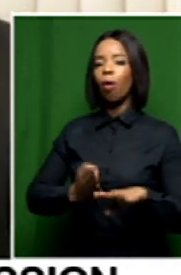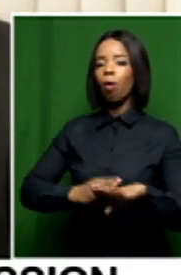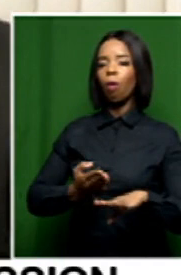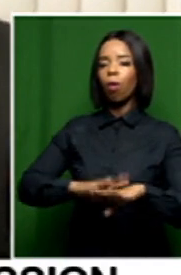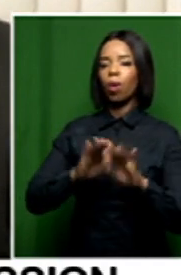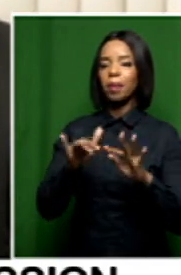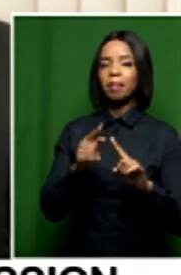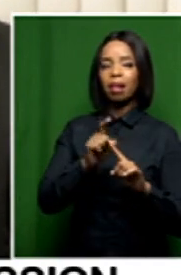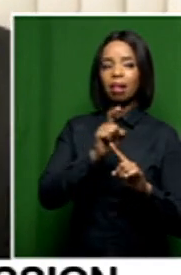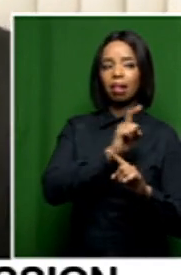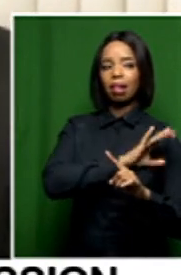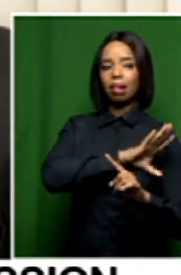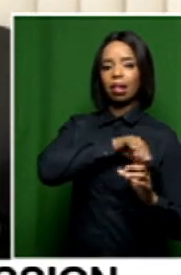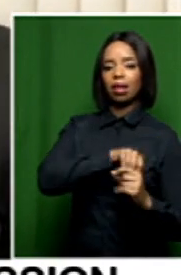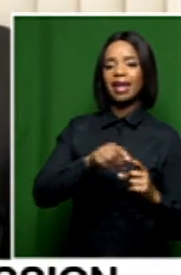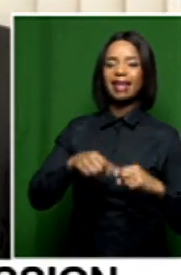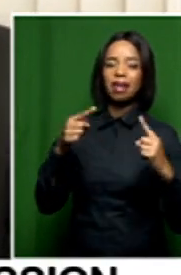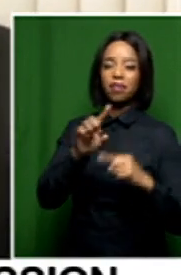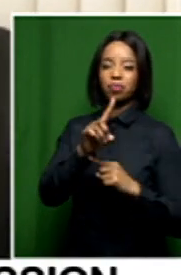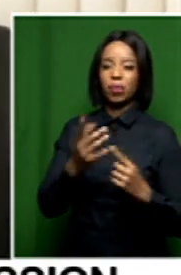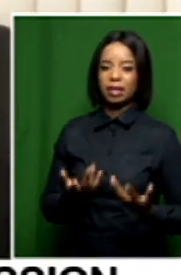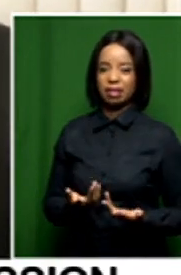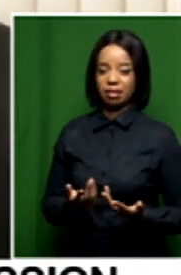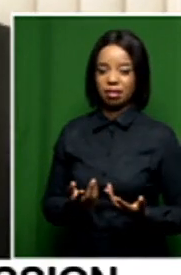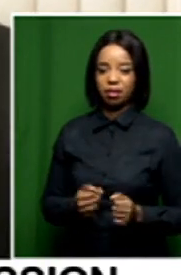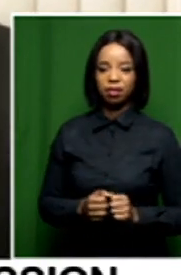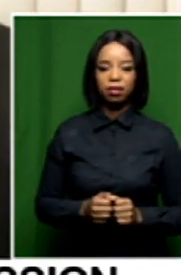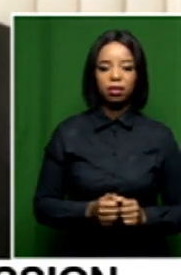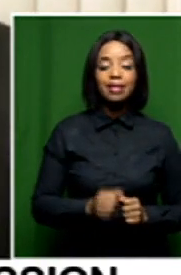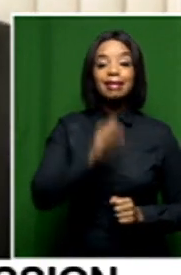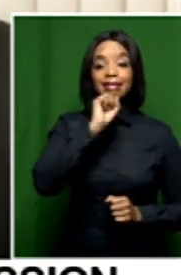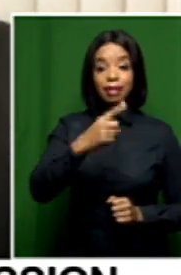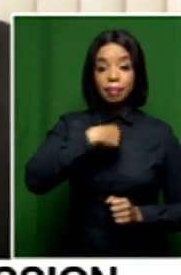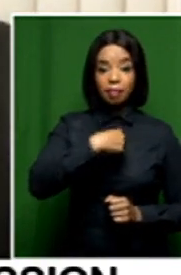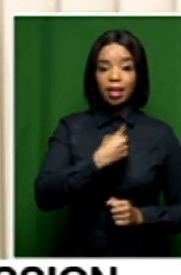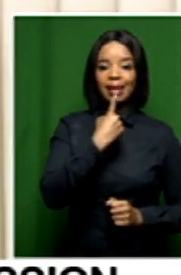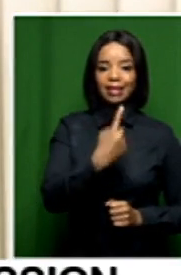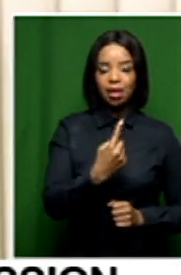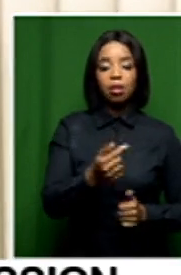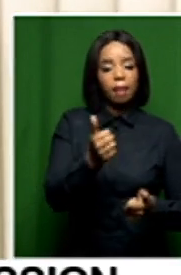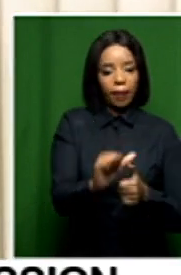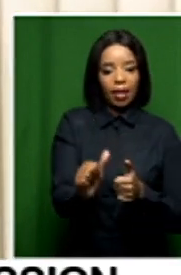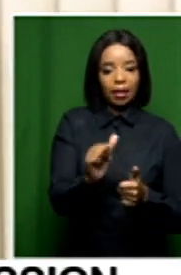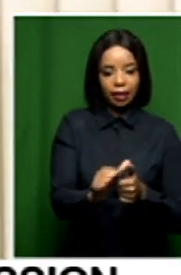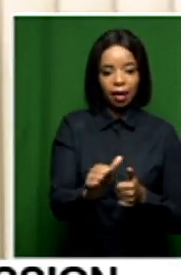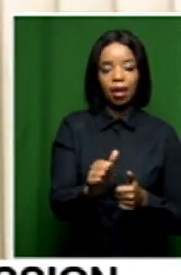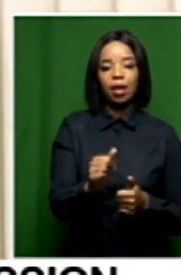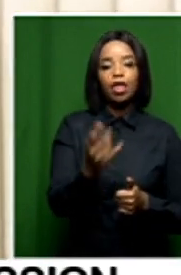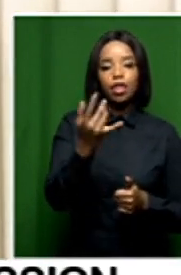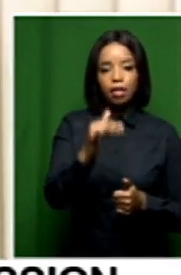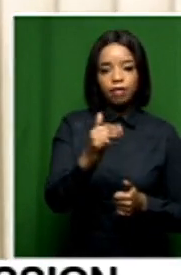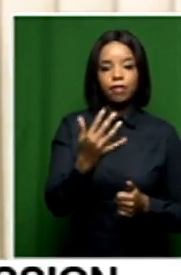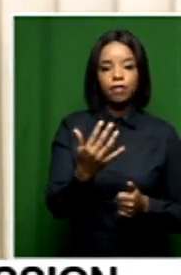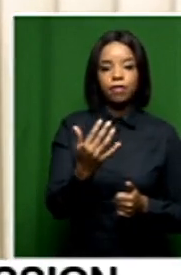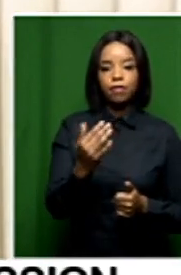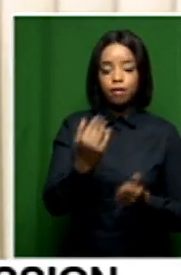is the difference? That is why I said it would have been better if the law enforcement agencies